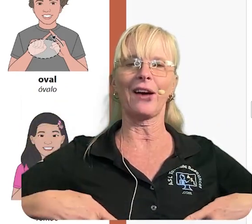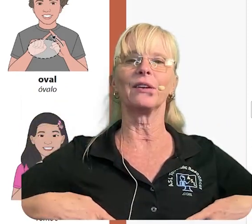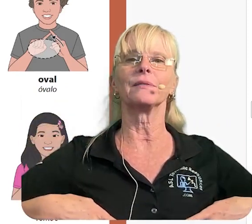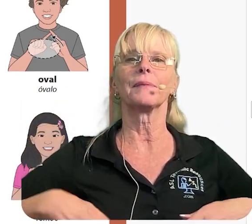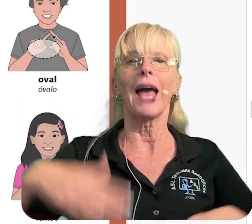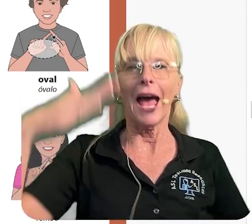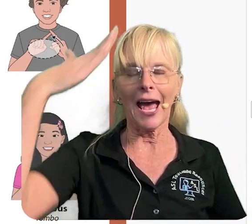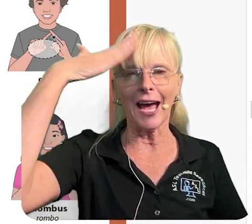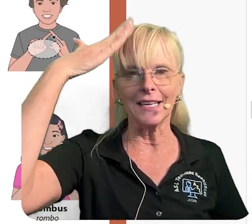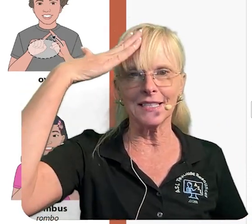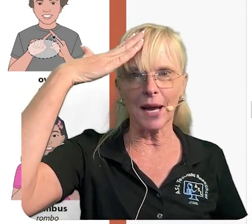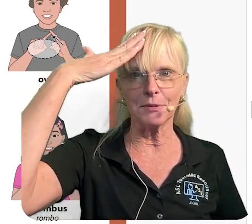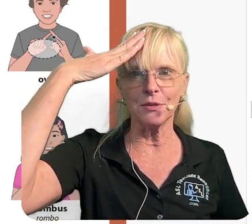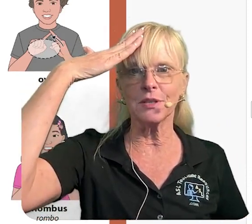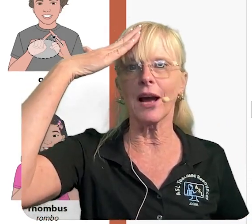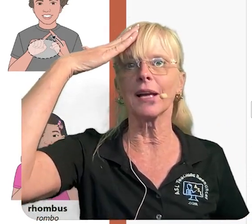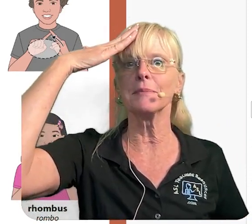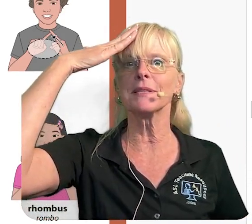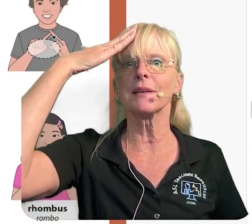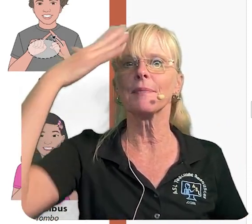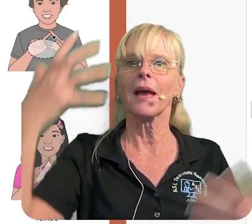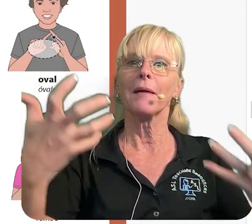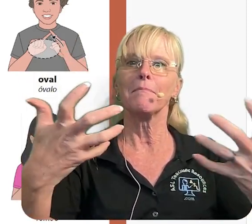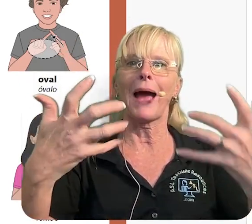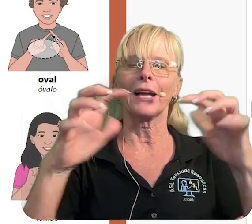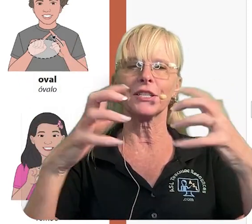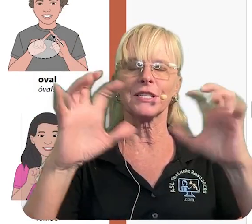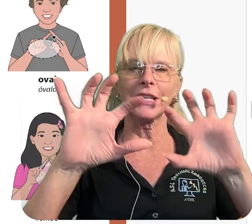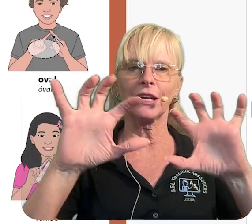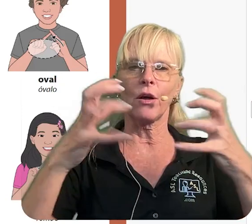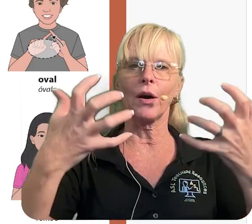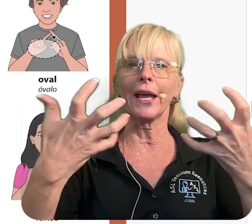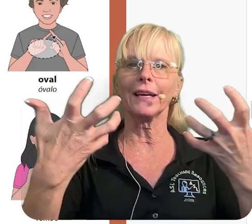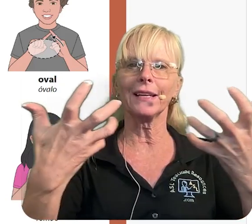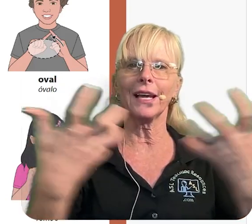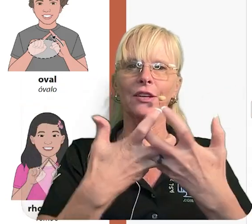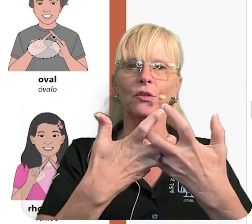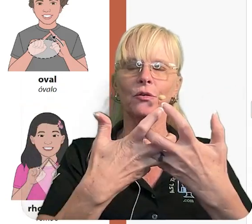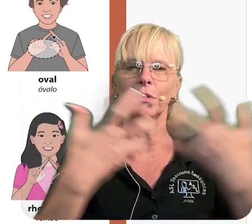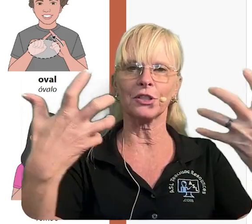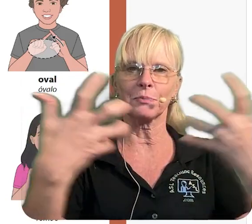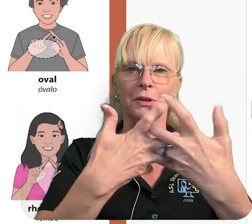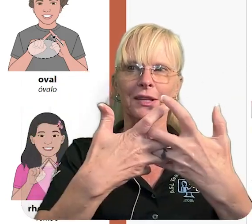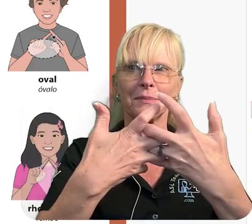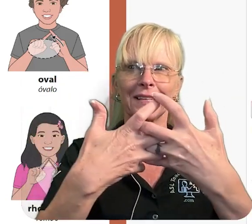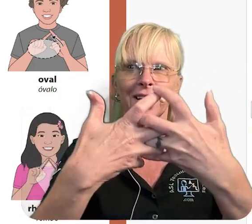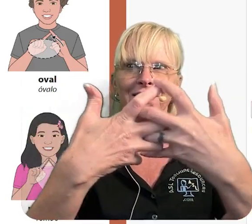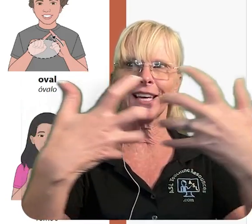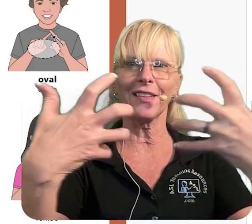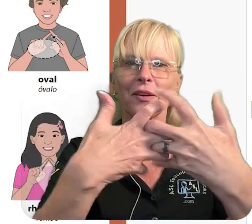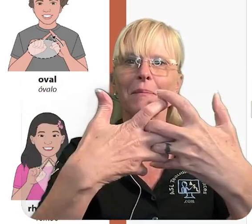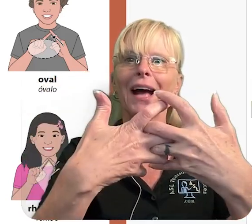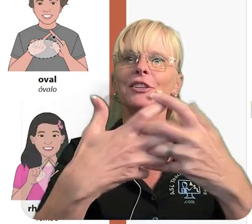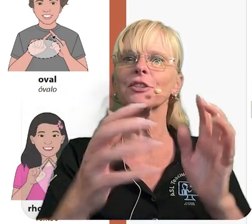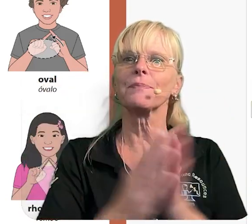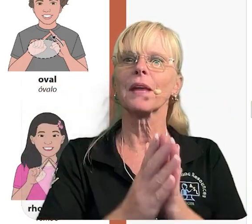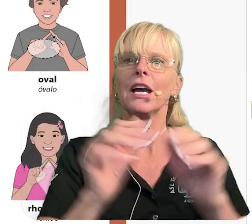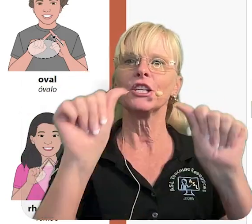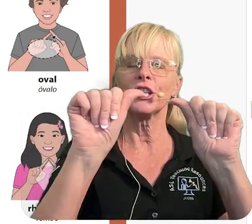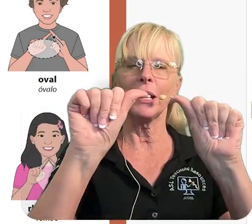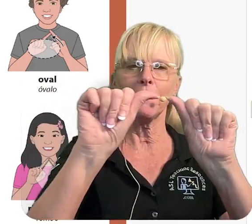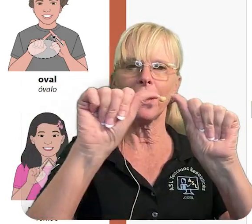and down. Hat, tap 2 times. Match is the claw hand, and you just put them in there together.